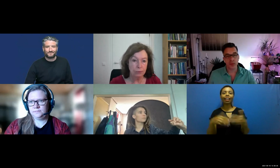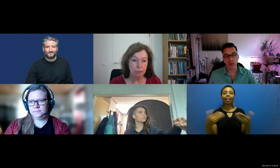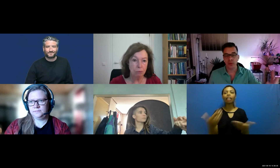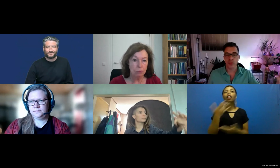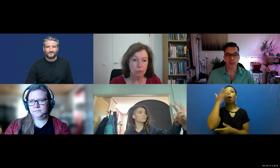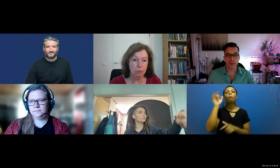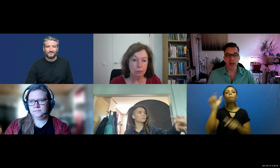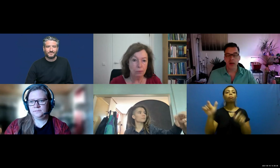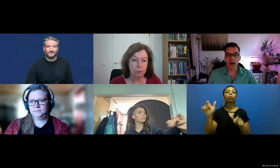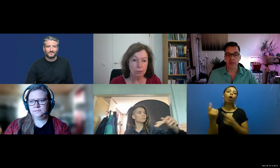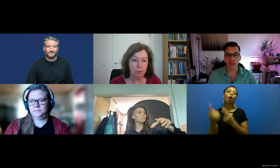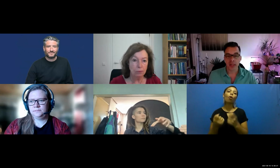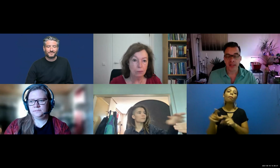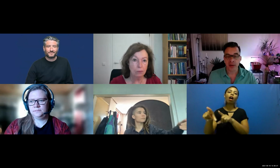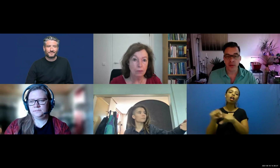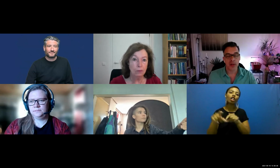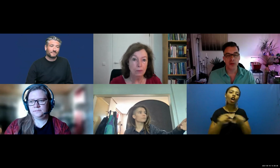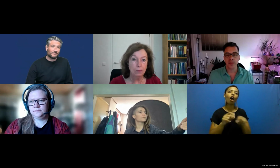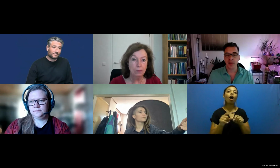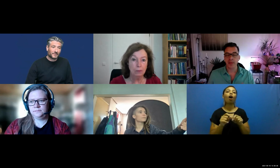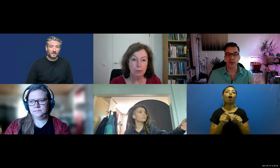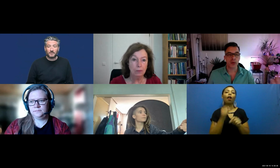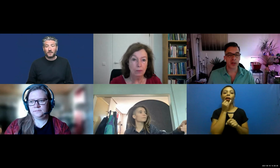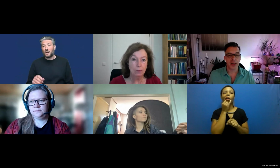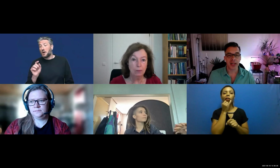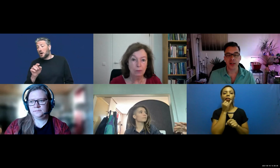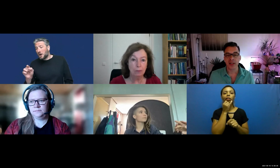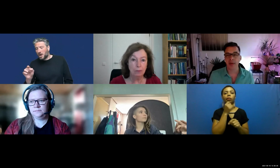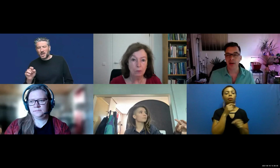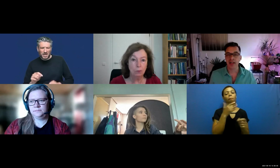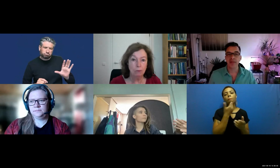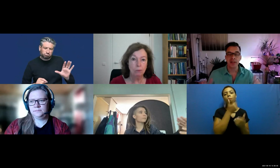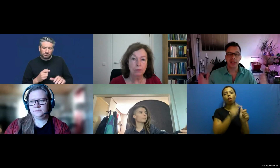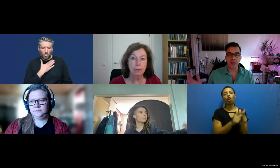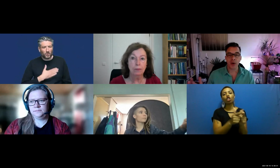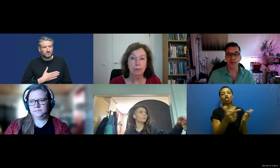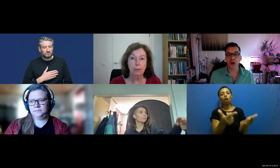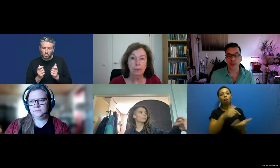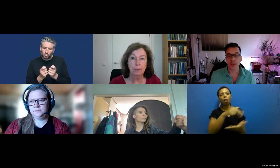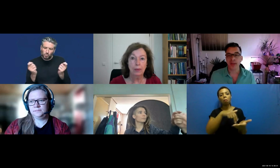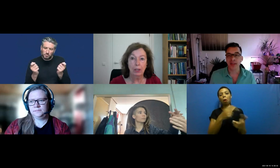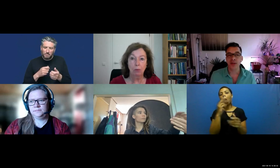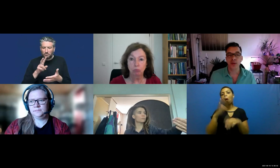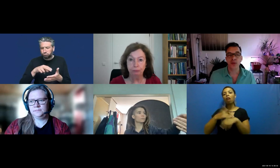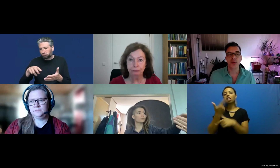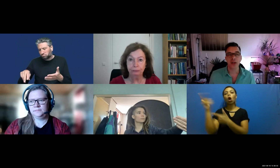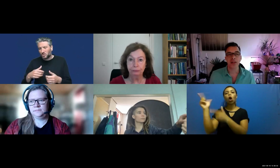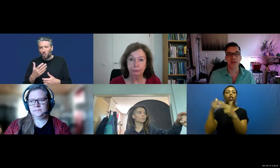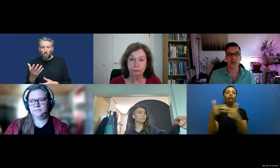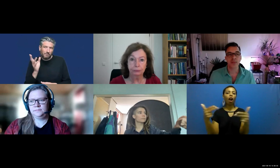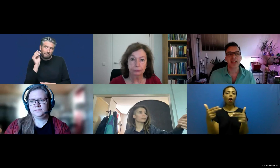choose to listen to the newspaper or engage in some other activity, one of the options is